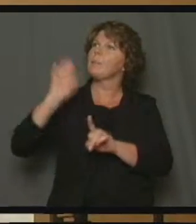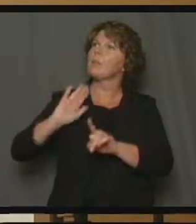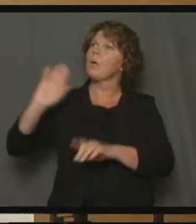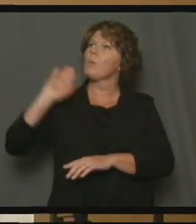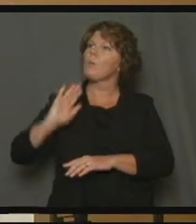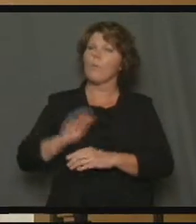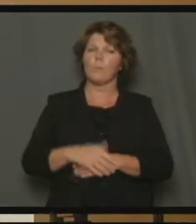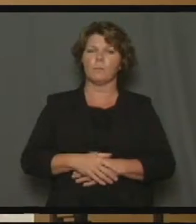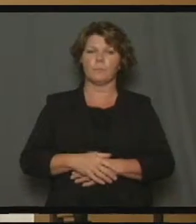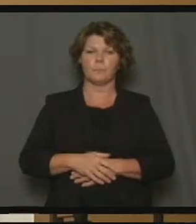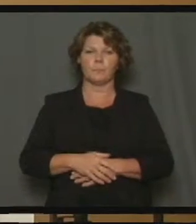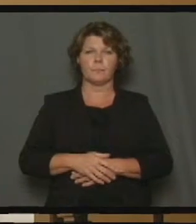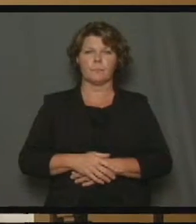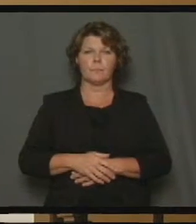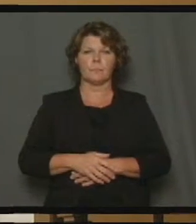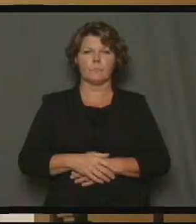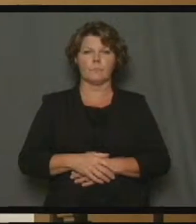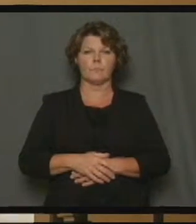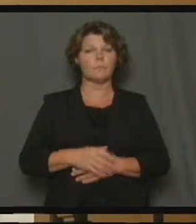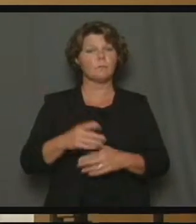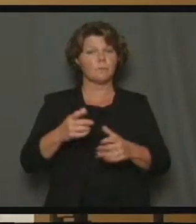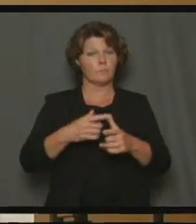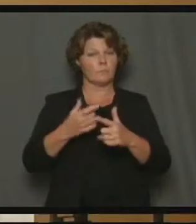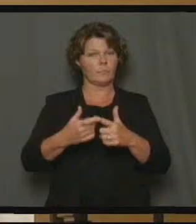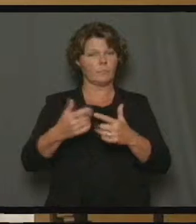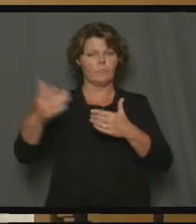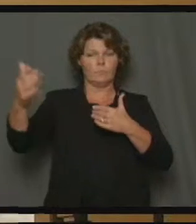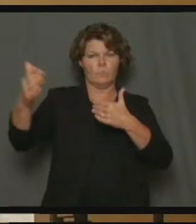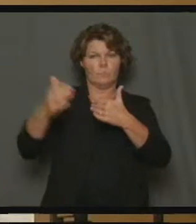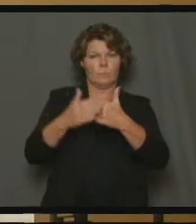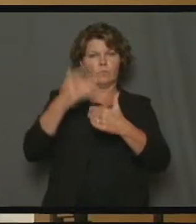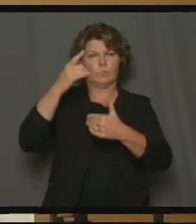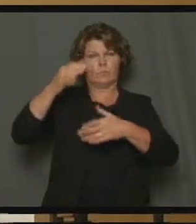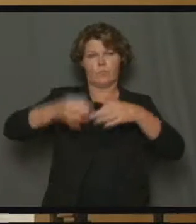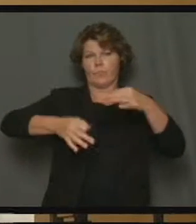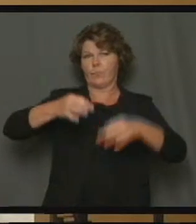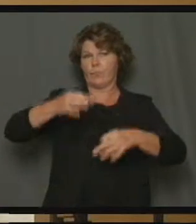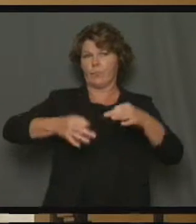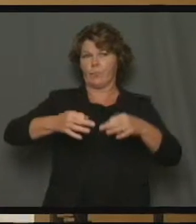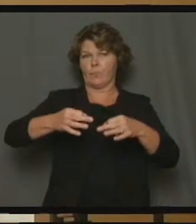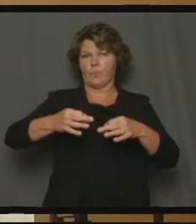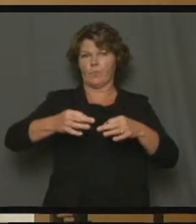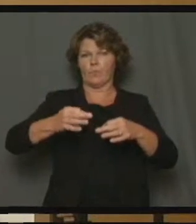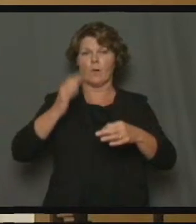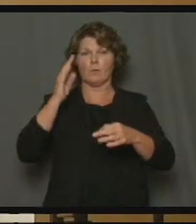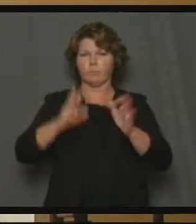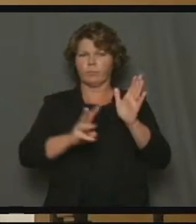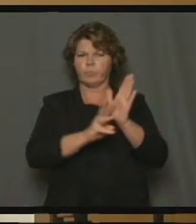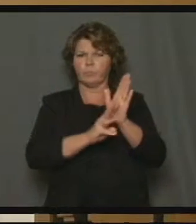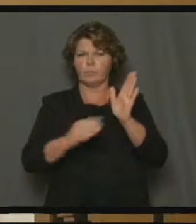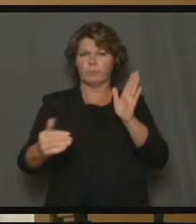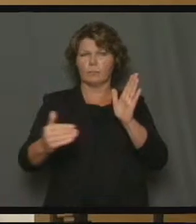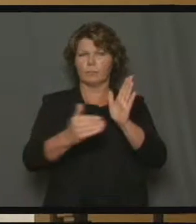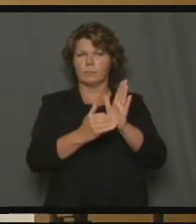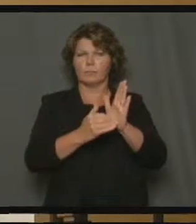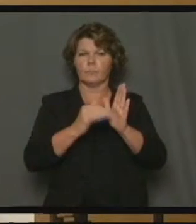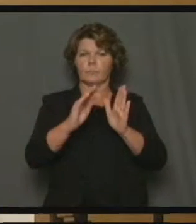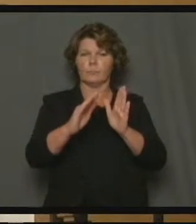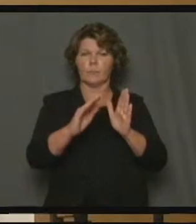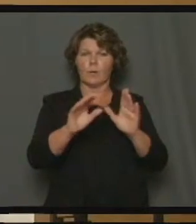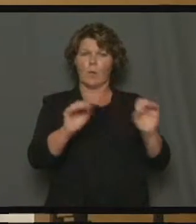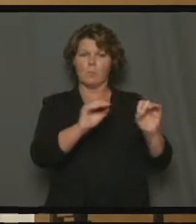years. Then I will draw near to you for judgment. I will be a swift witness against the